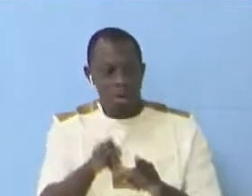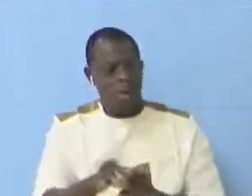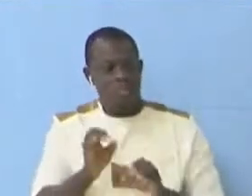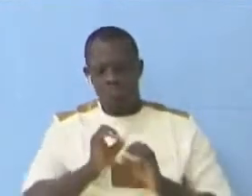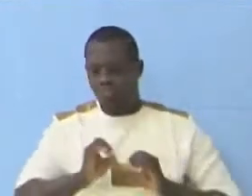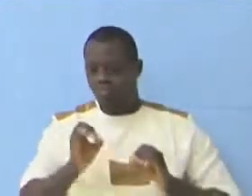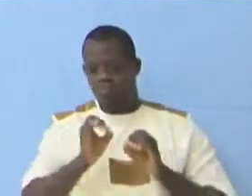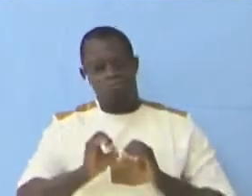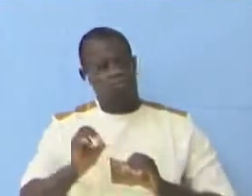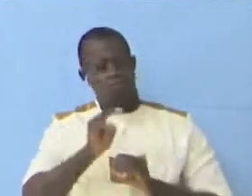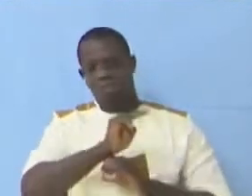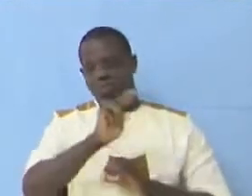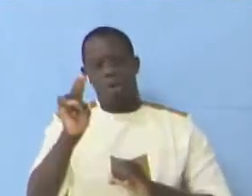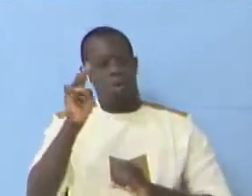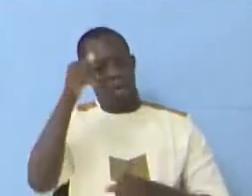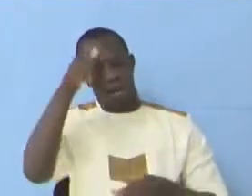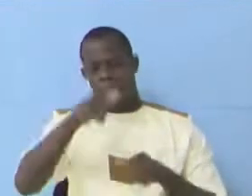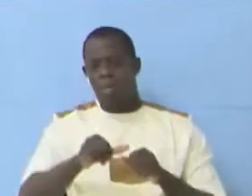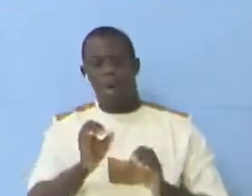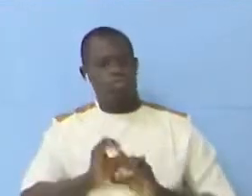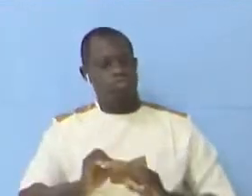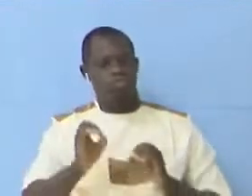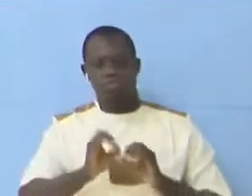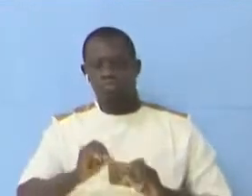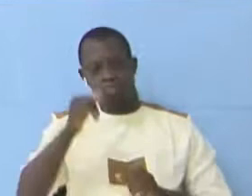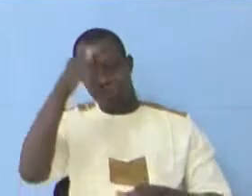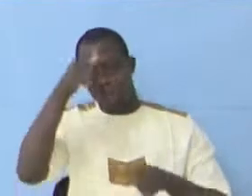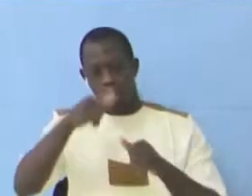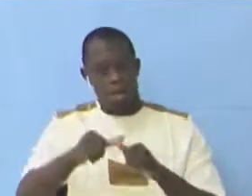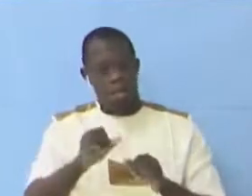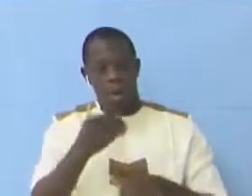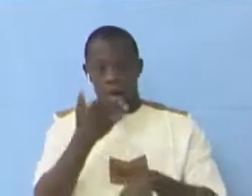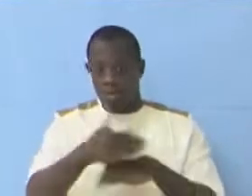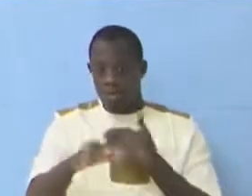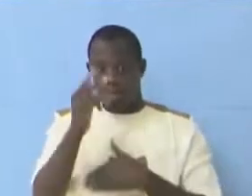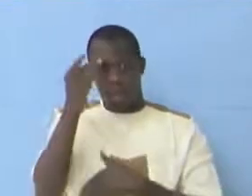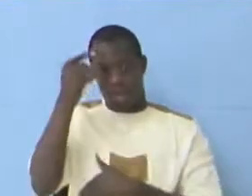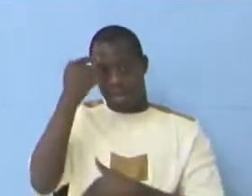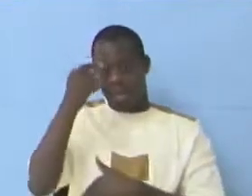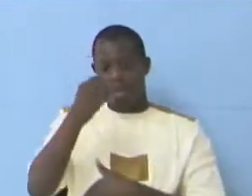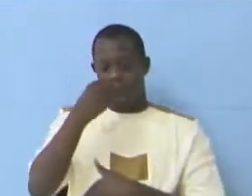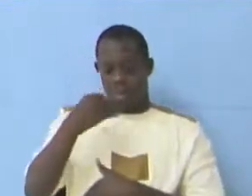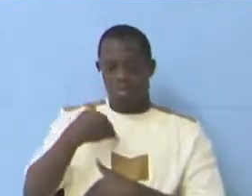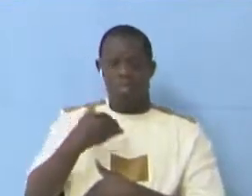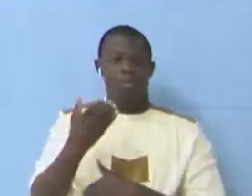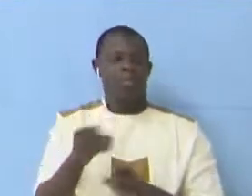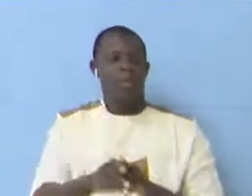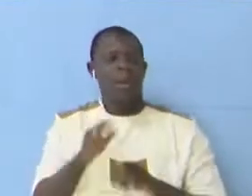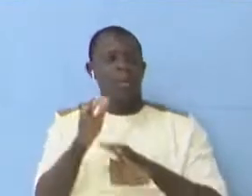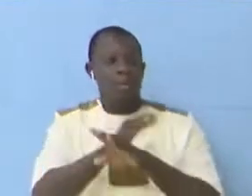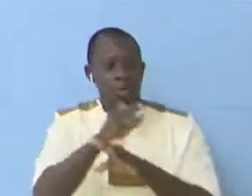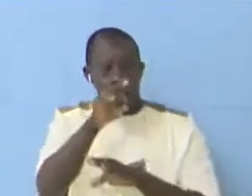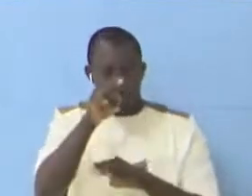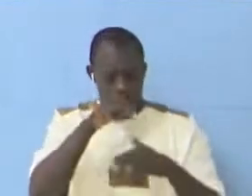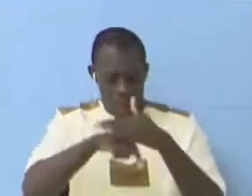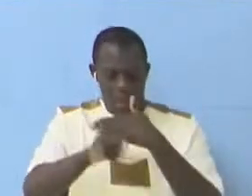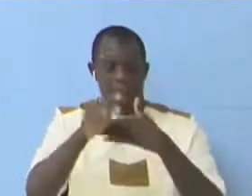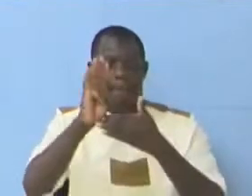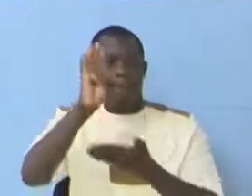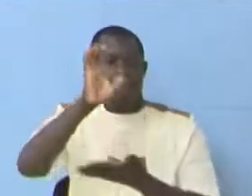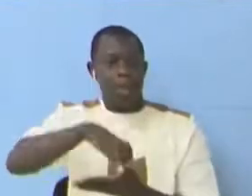remember. du ci li ma xam ne loolu laa I mën a don't fàttaliku. think he told me, but no. While in prison, did you hear that his